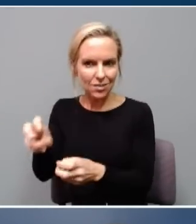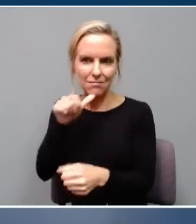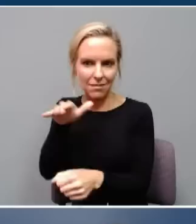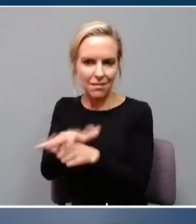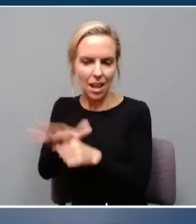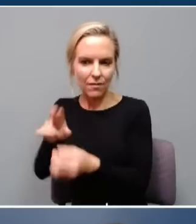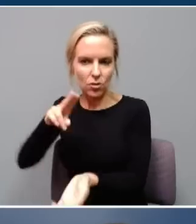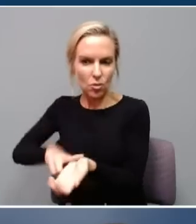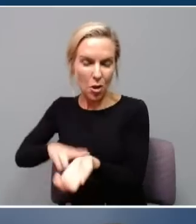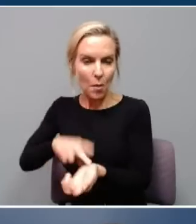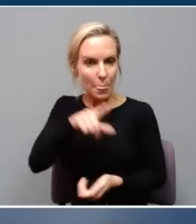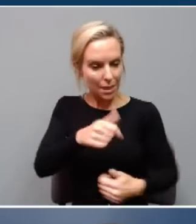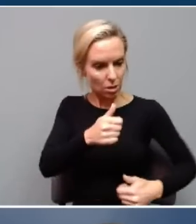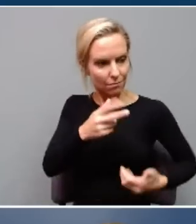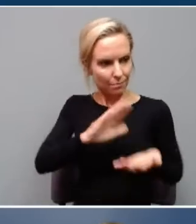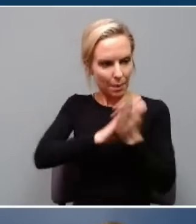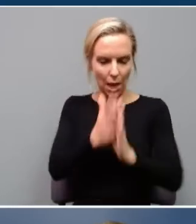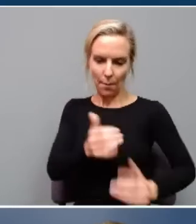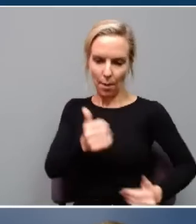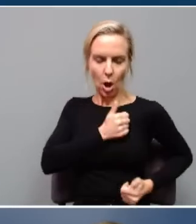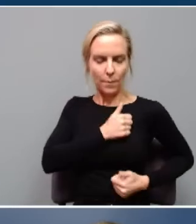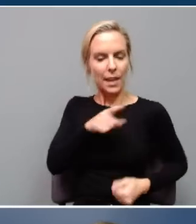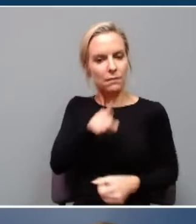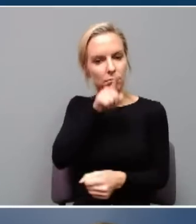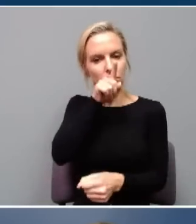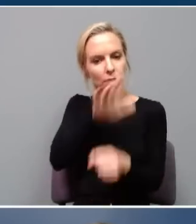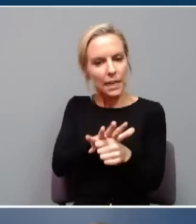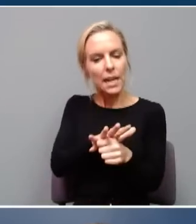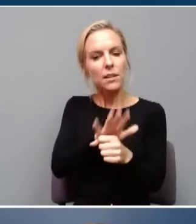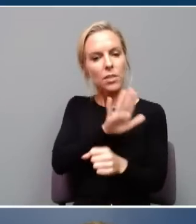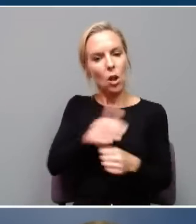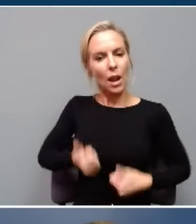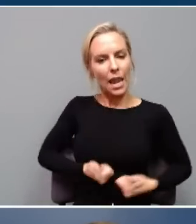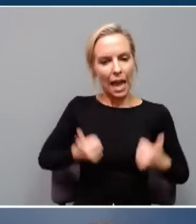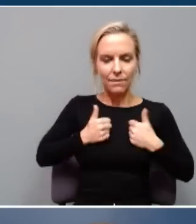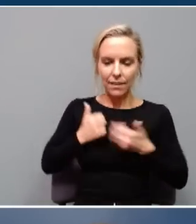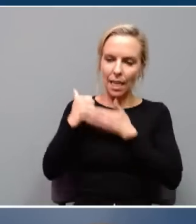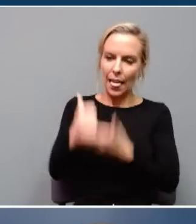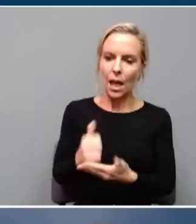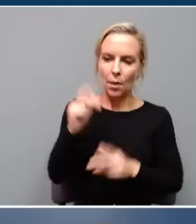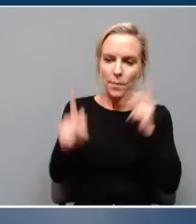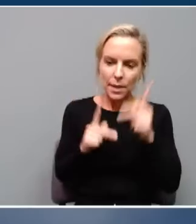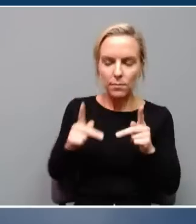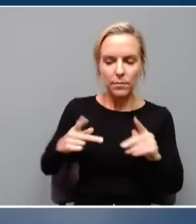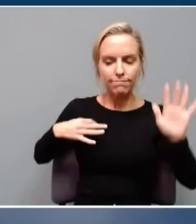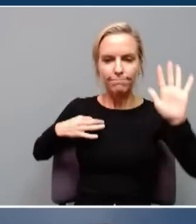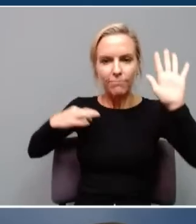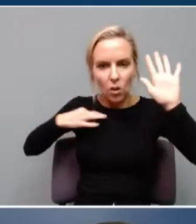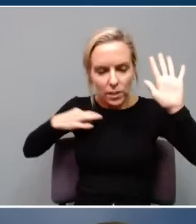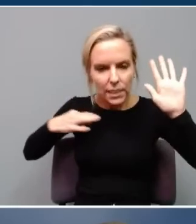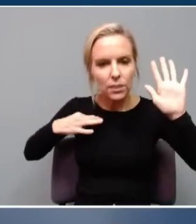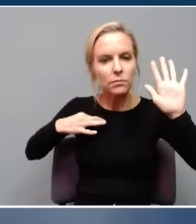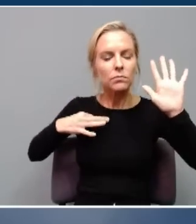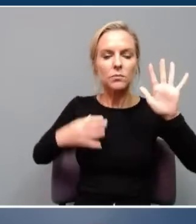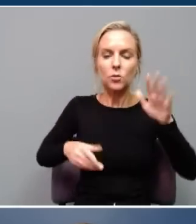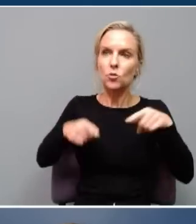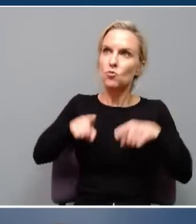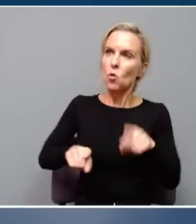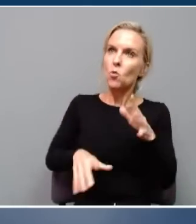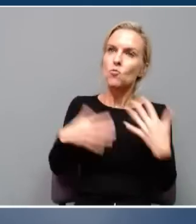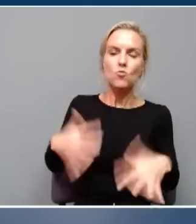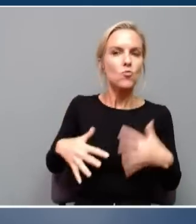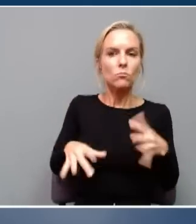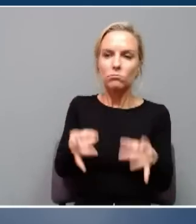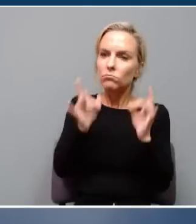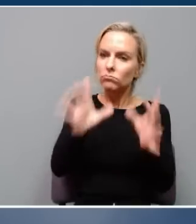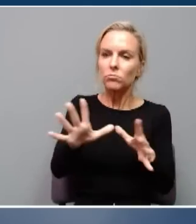who are decided to dedicate their lives to helping people that have voluntarily, in the most difficult time that we have had, headed